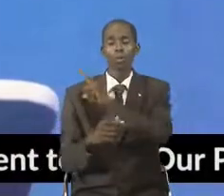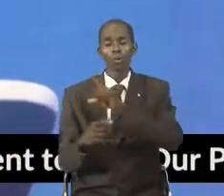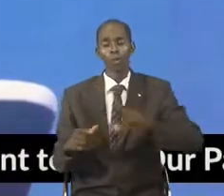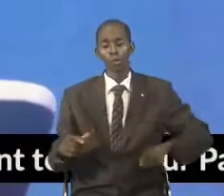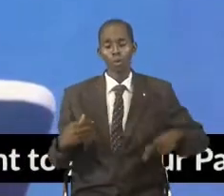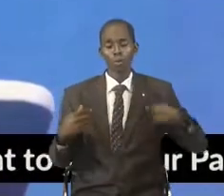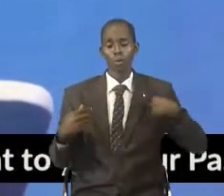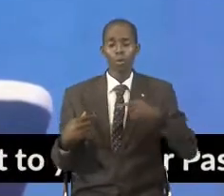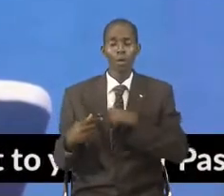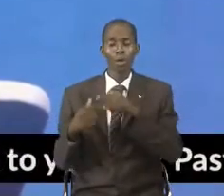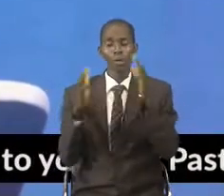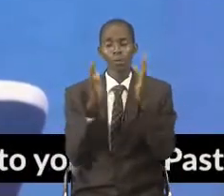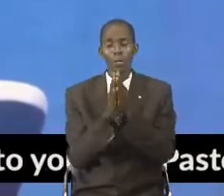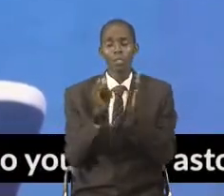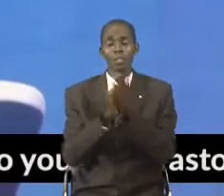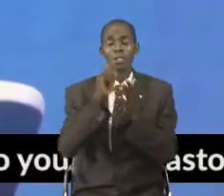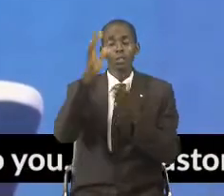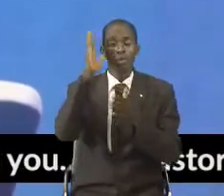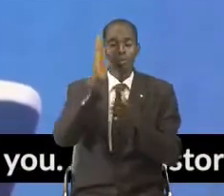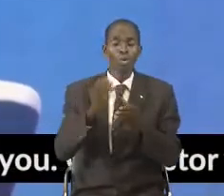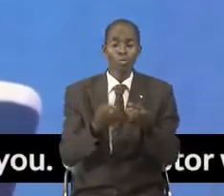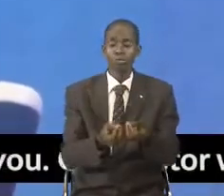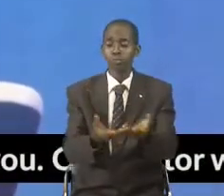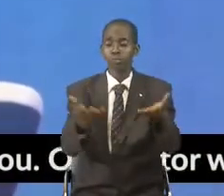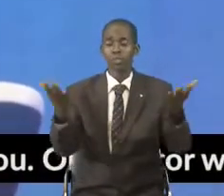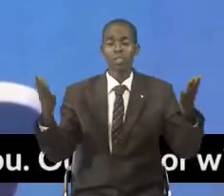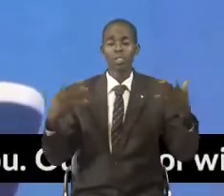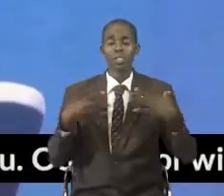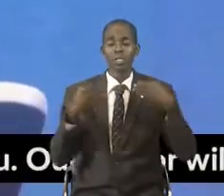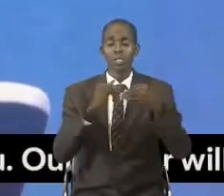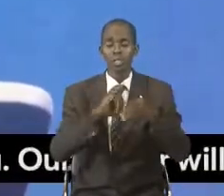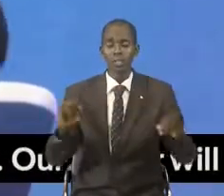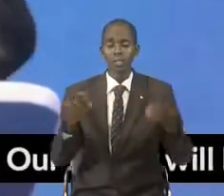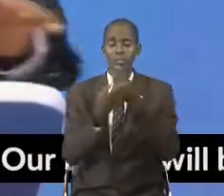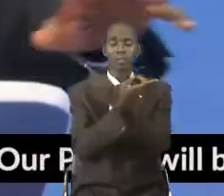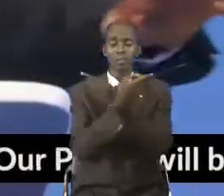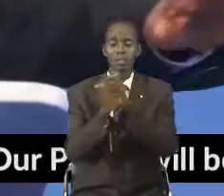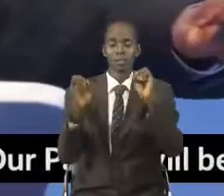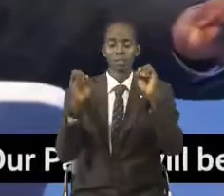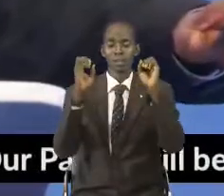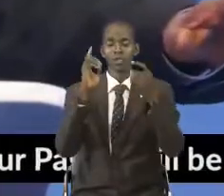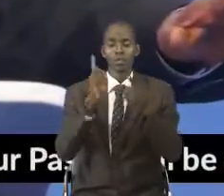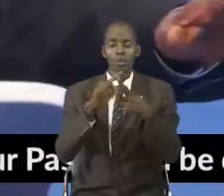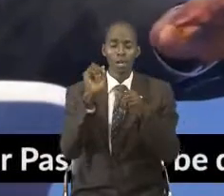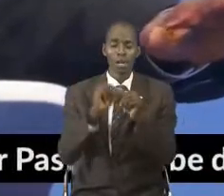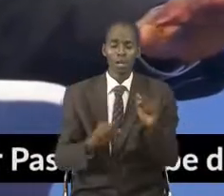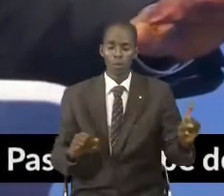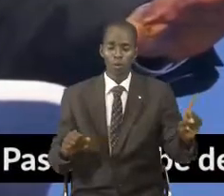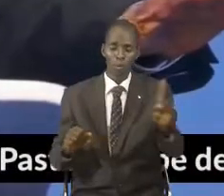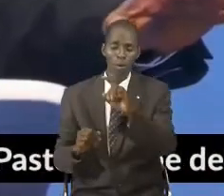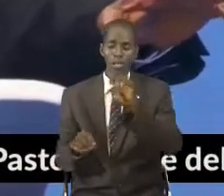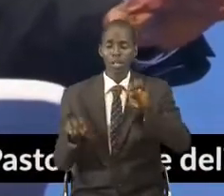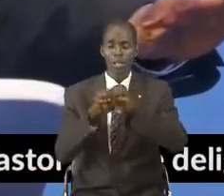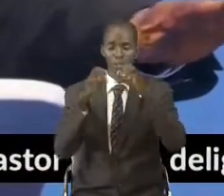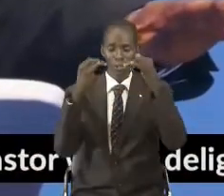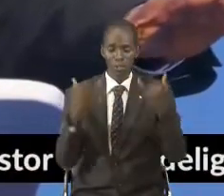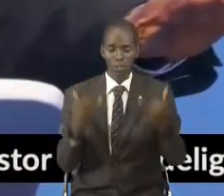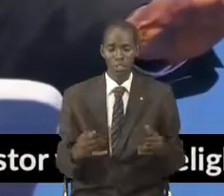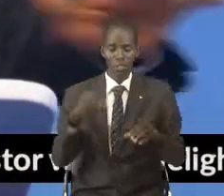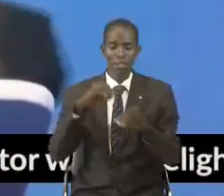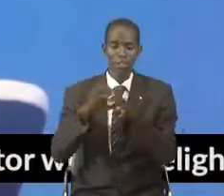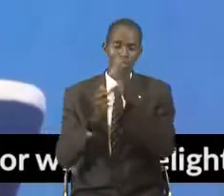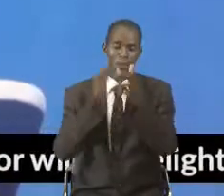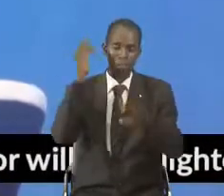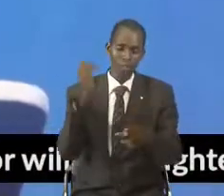Healer. We welcome you, Lord. We pray that you distribute healing,